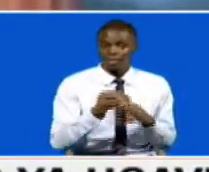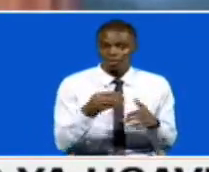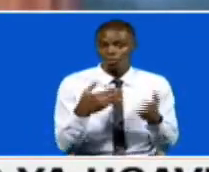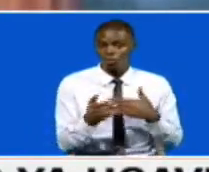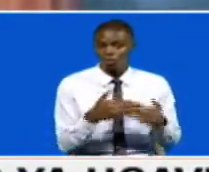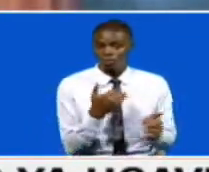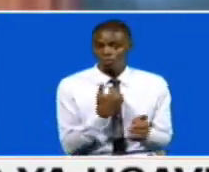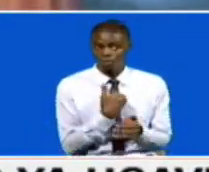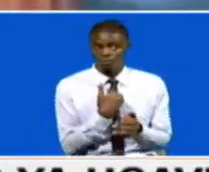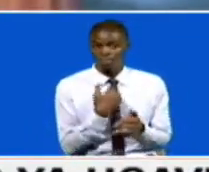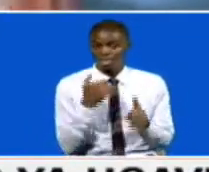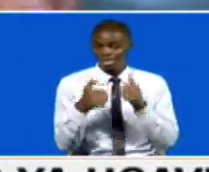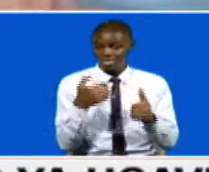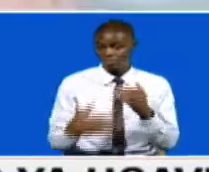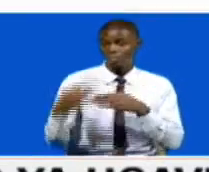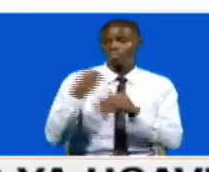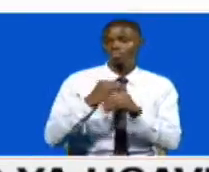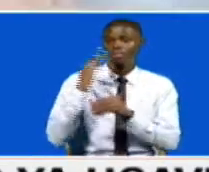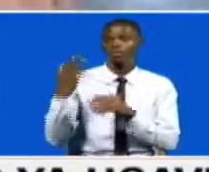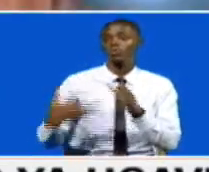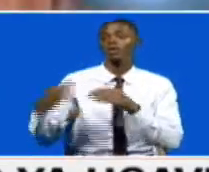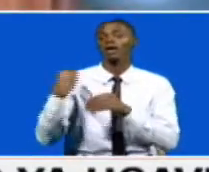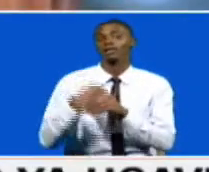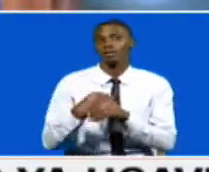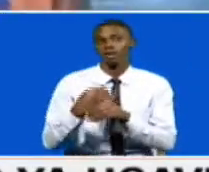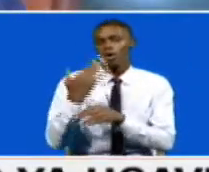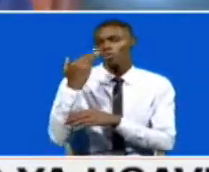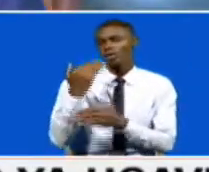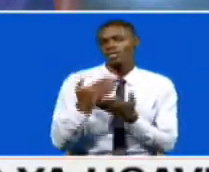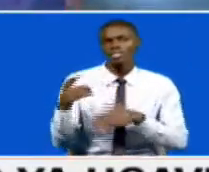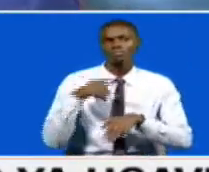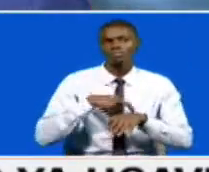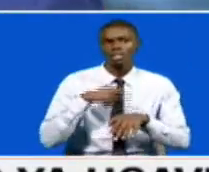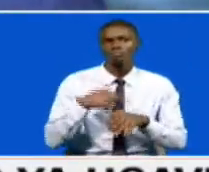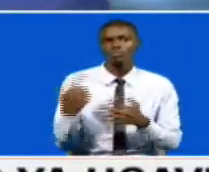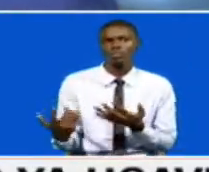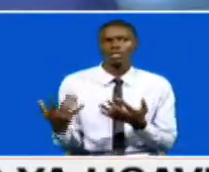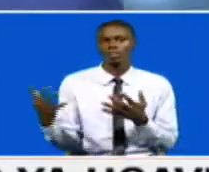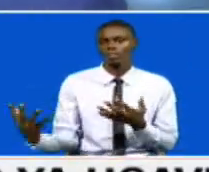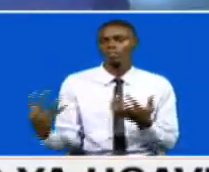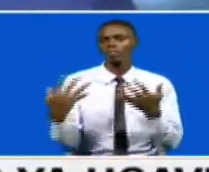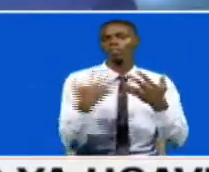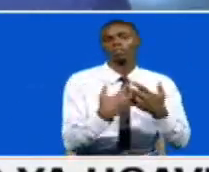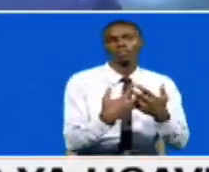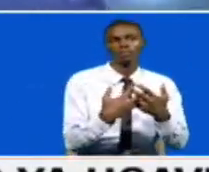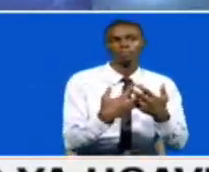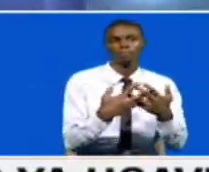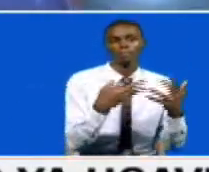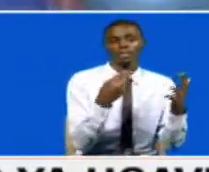have. Ikiongezeka, tutaongeza. Because sometimes we tend to operate as if money